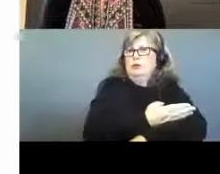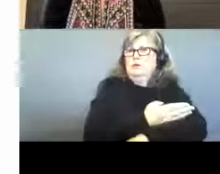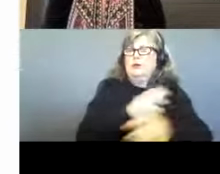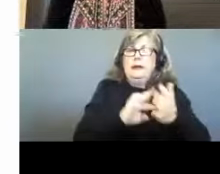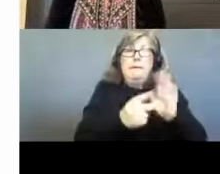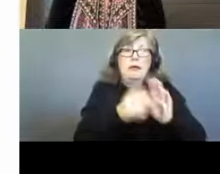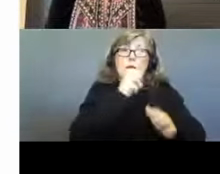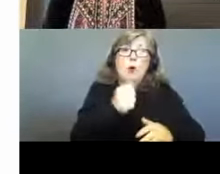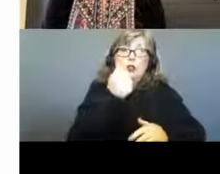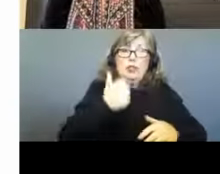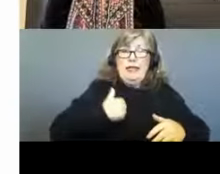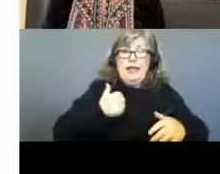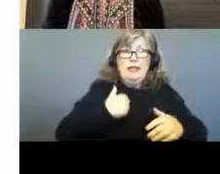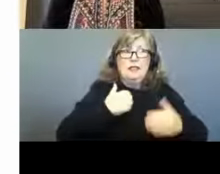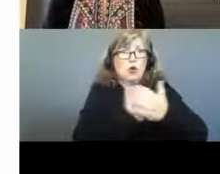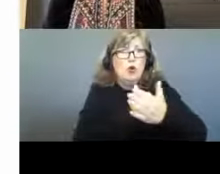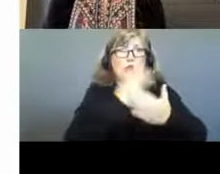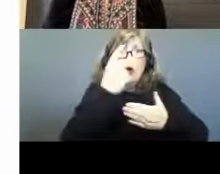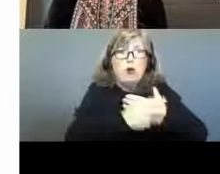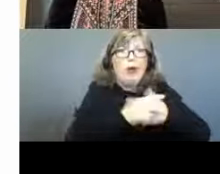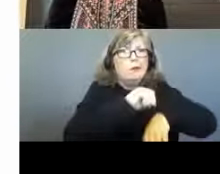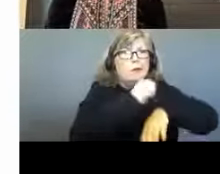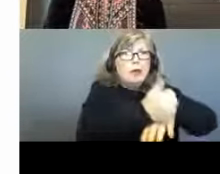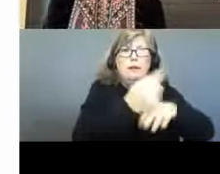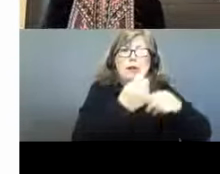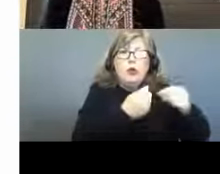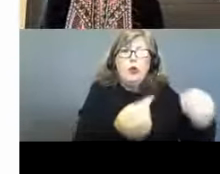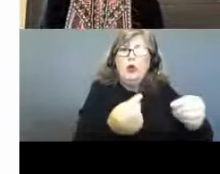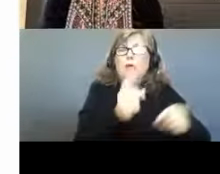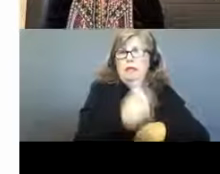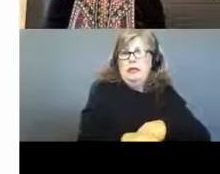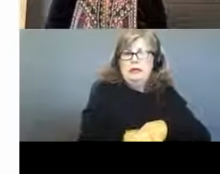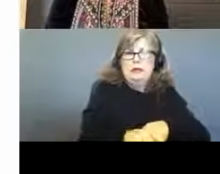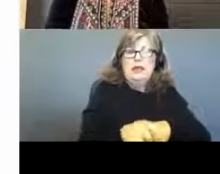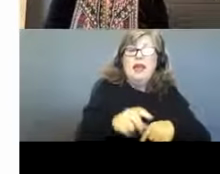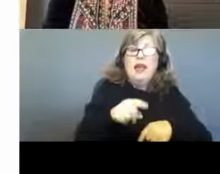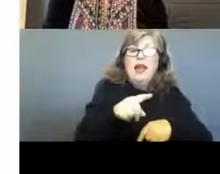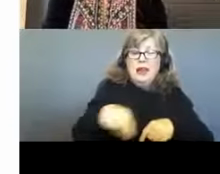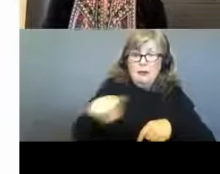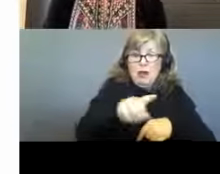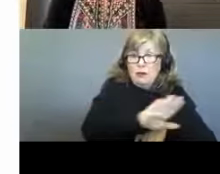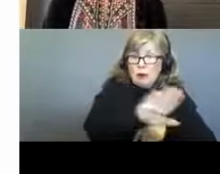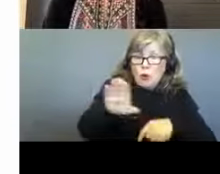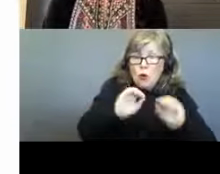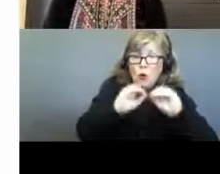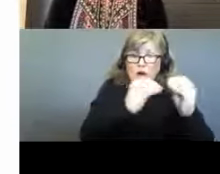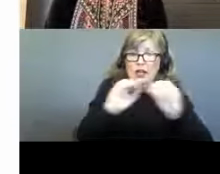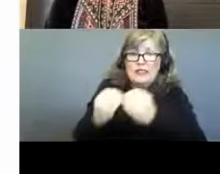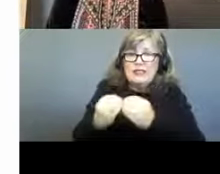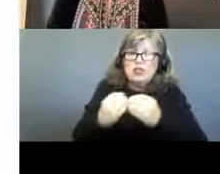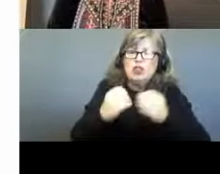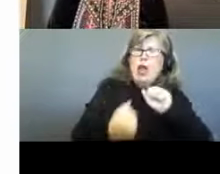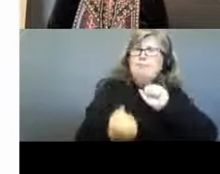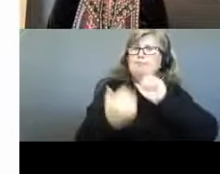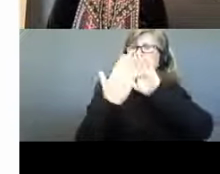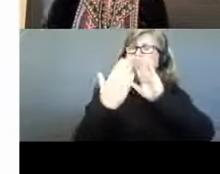older Canadians. It also gives a voice to organizations like many of you on this call to go in front of the Human Rights Council and talk